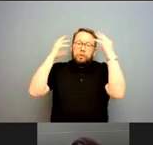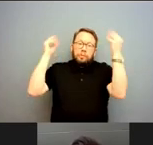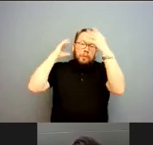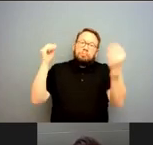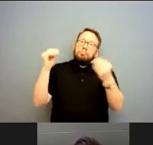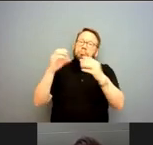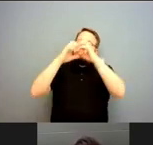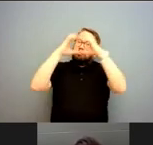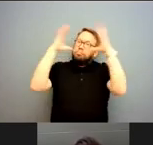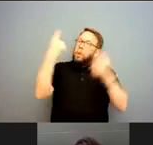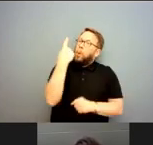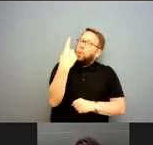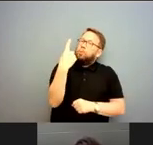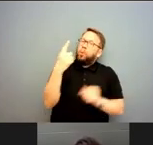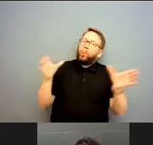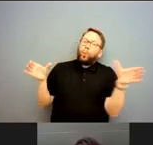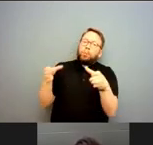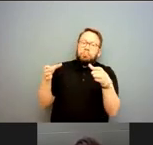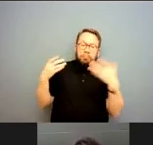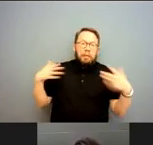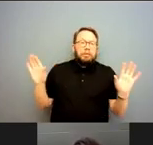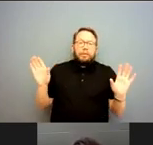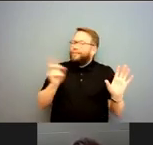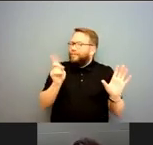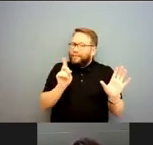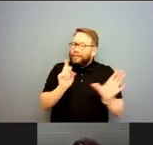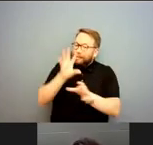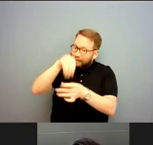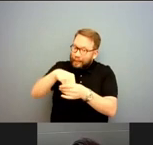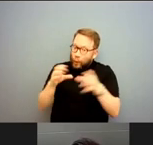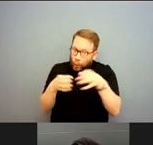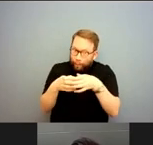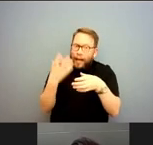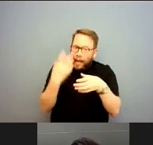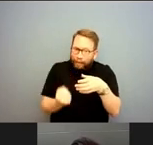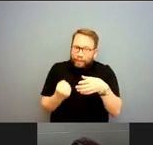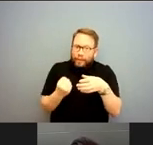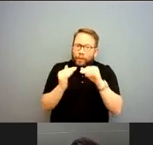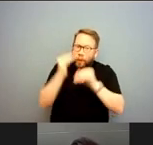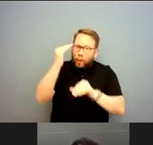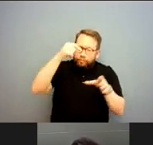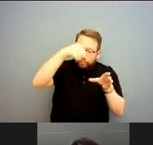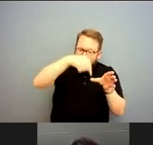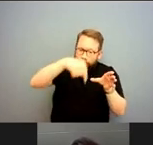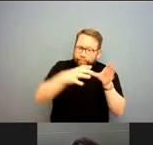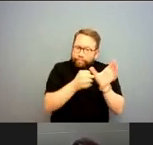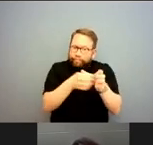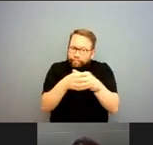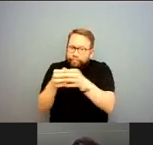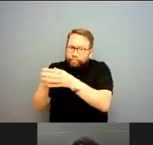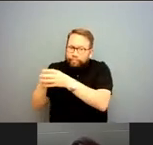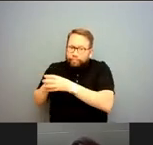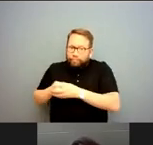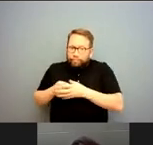minority group. Reality, as we all know, is not that simple. These questions need to be approached through